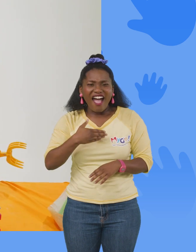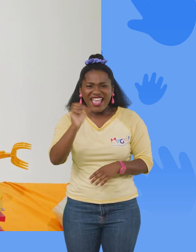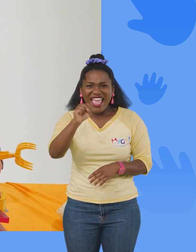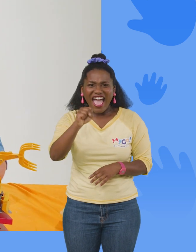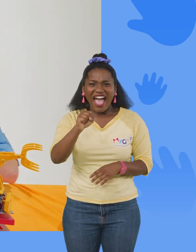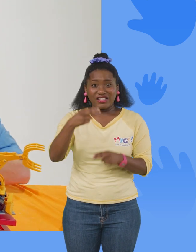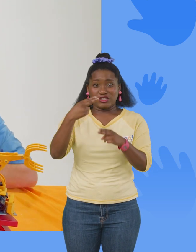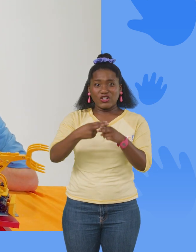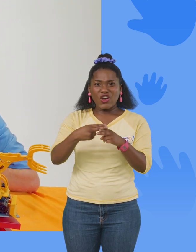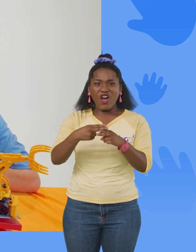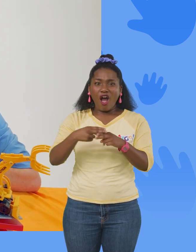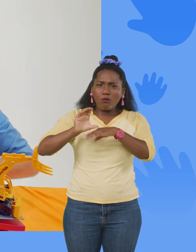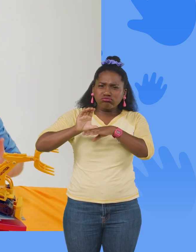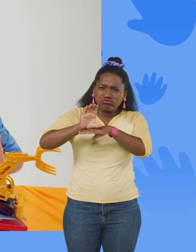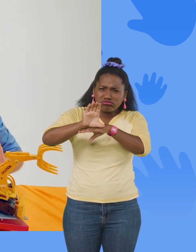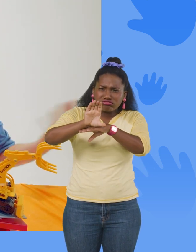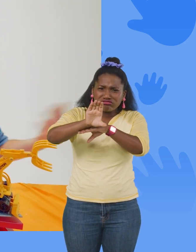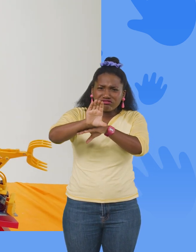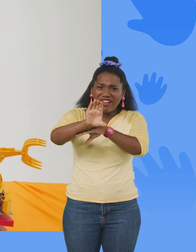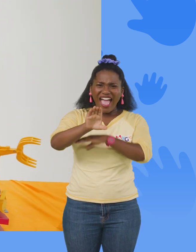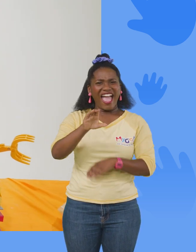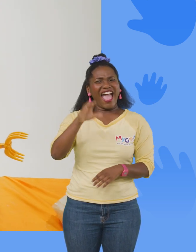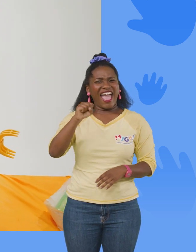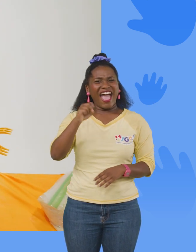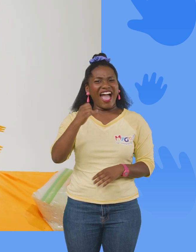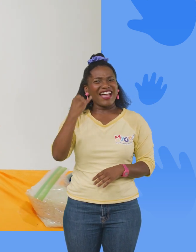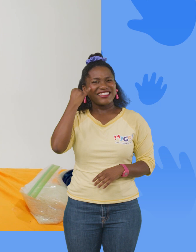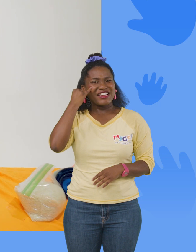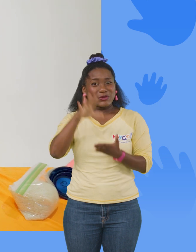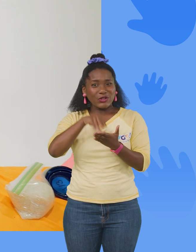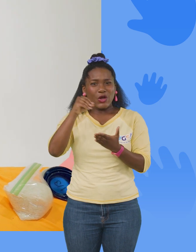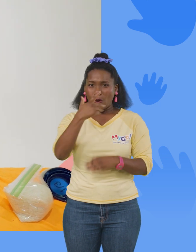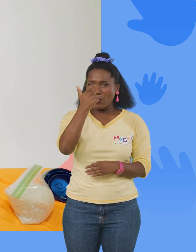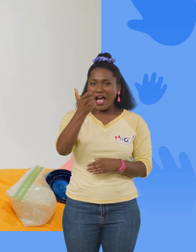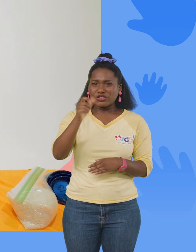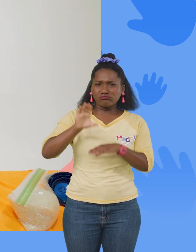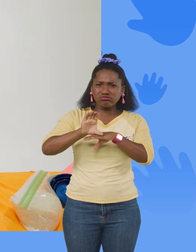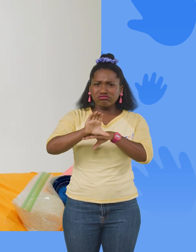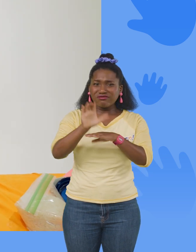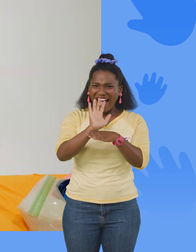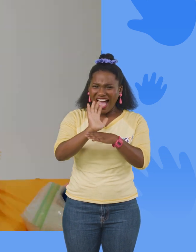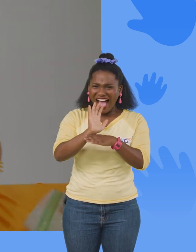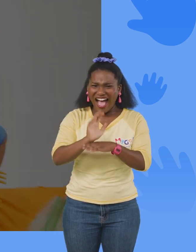Yeah, that is a bulldozer. Hey, I think we should learn and watch the bulldozer video.